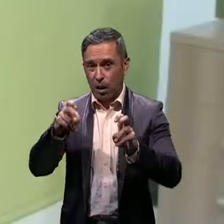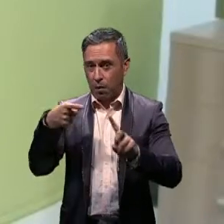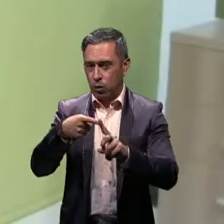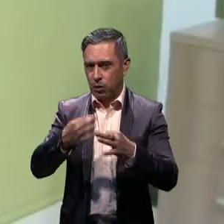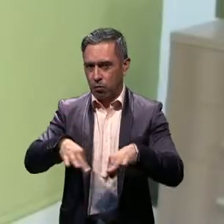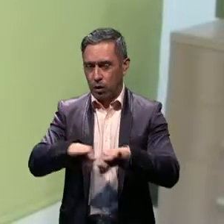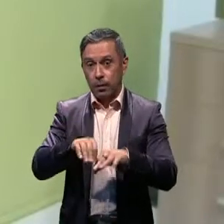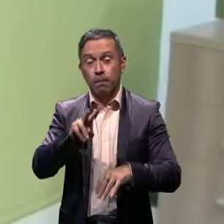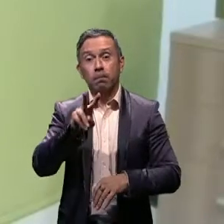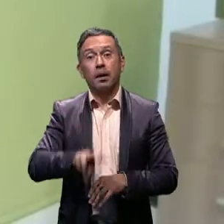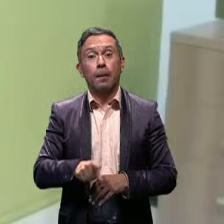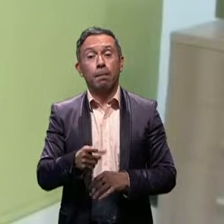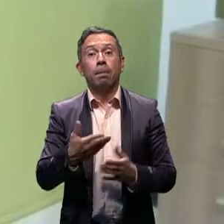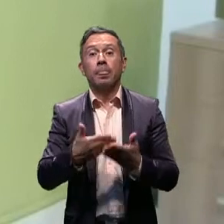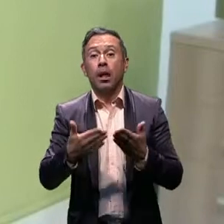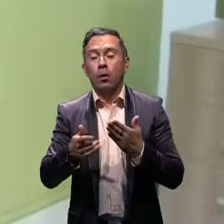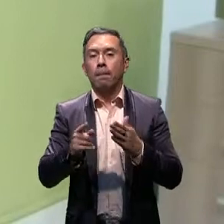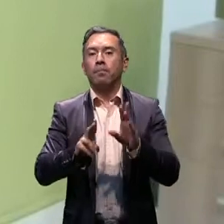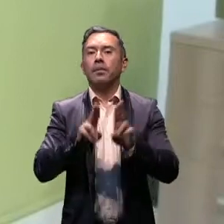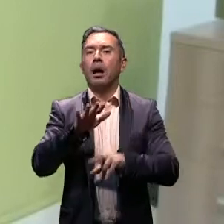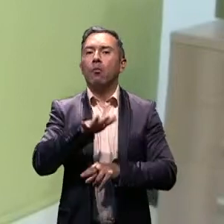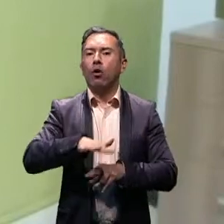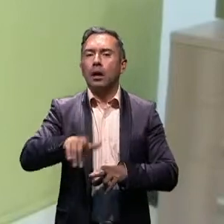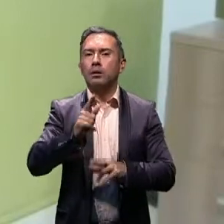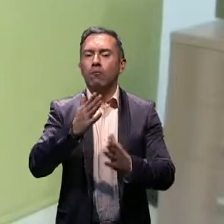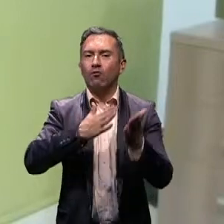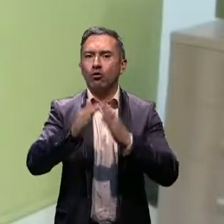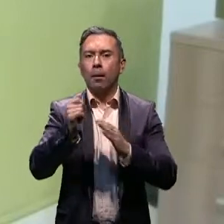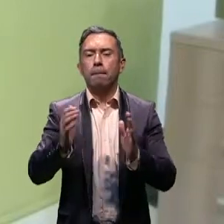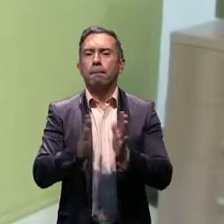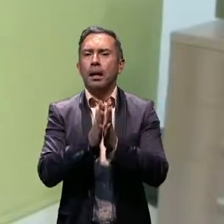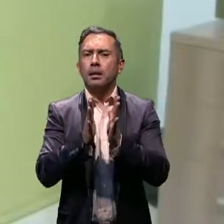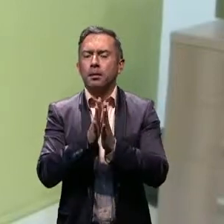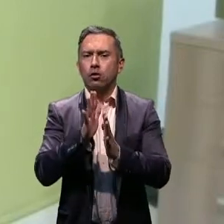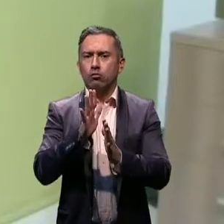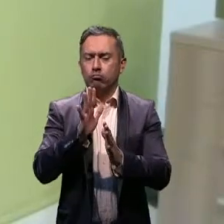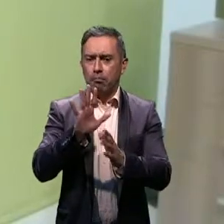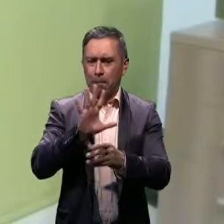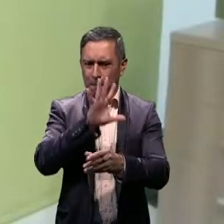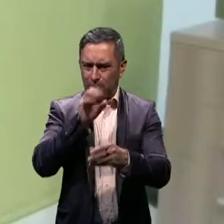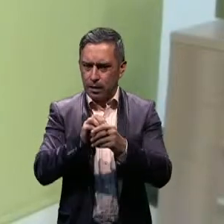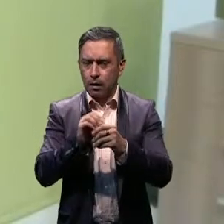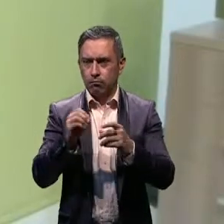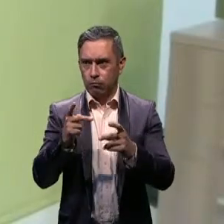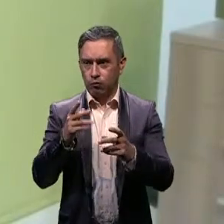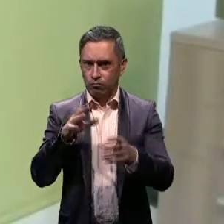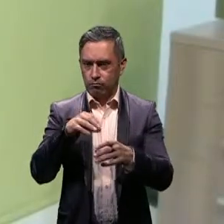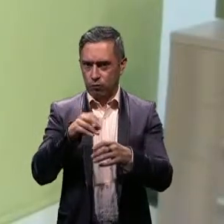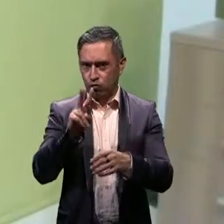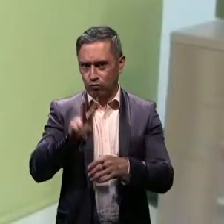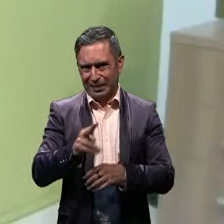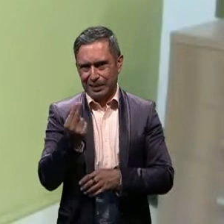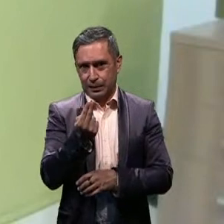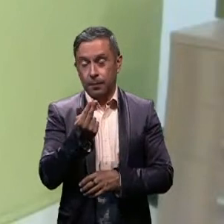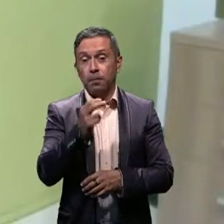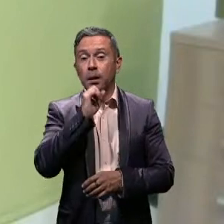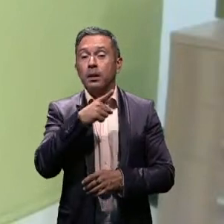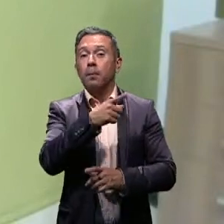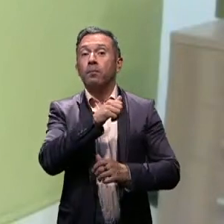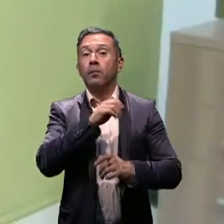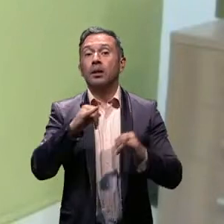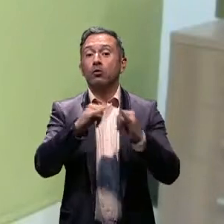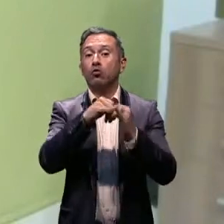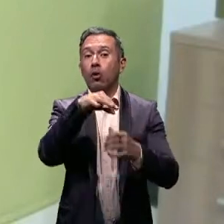with young people. This is a very important job. The success of democracy and the full participation of the citizens is